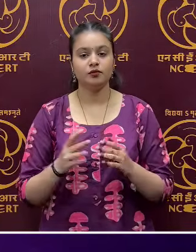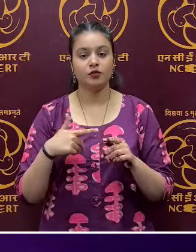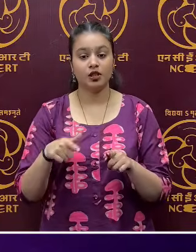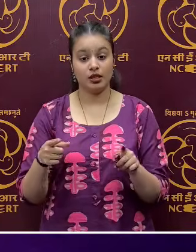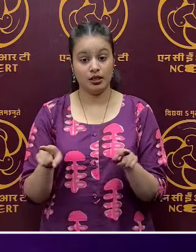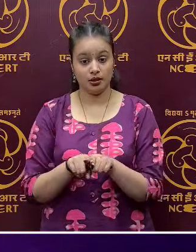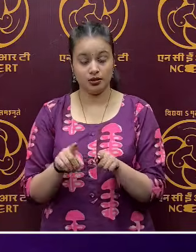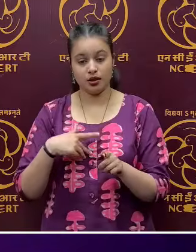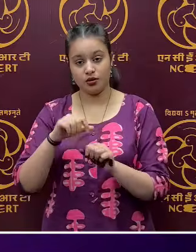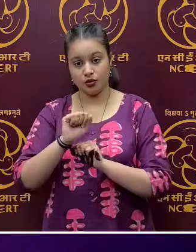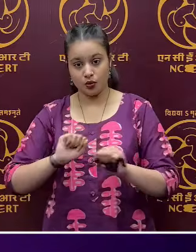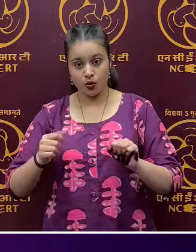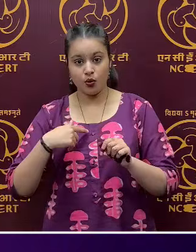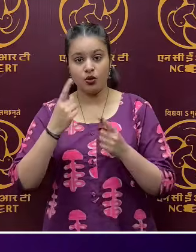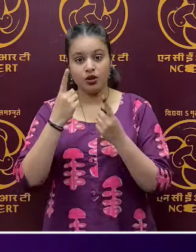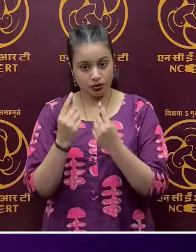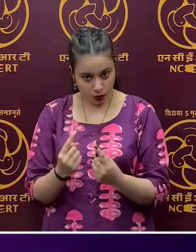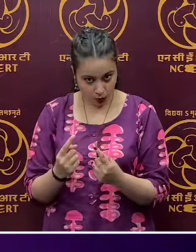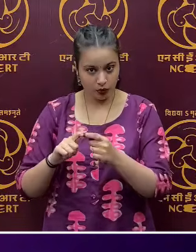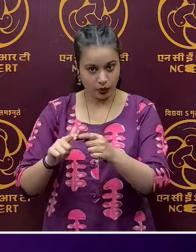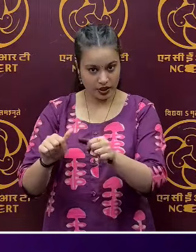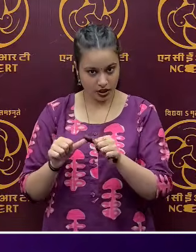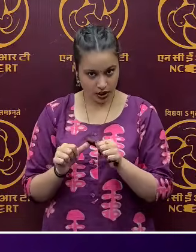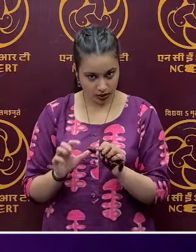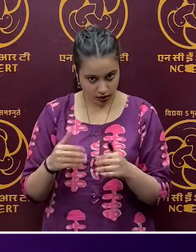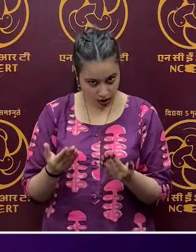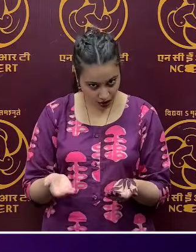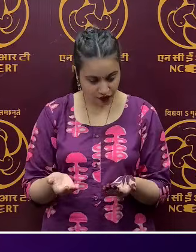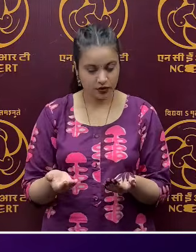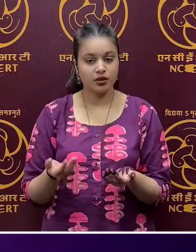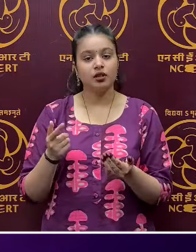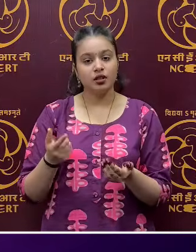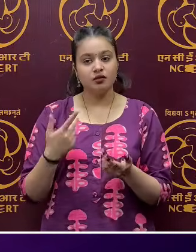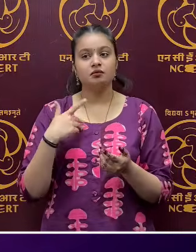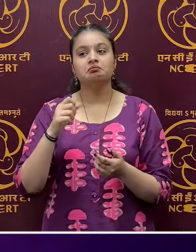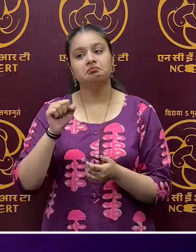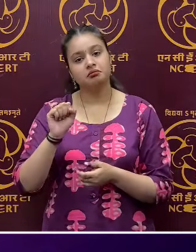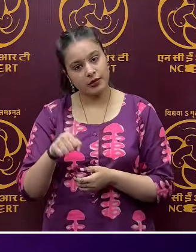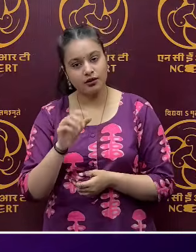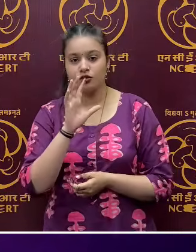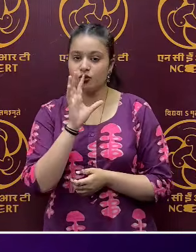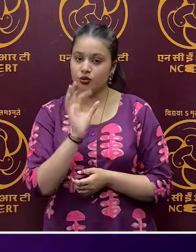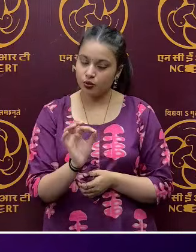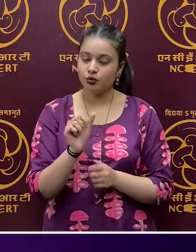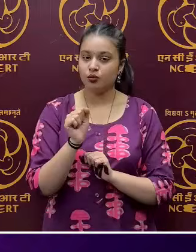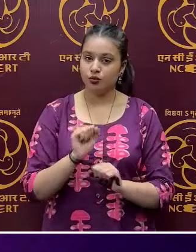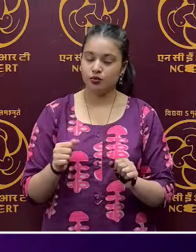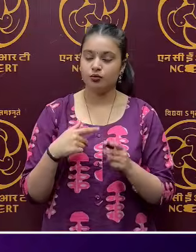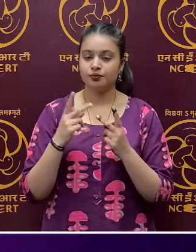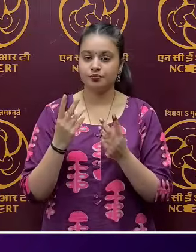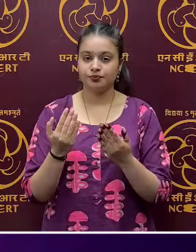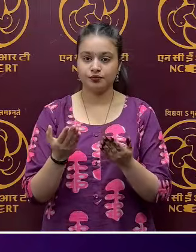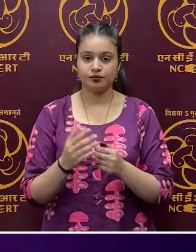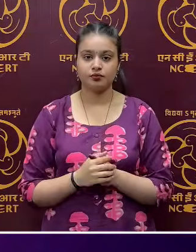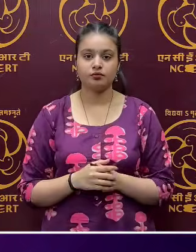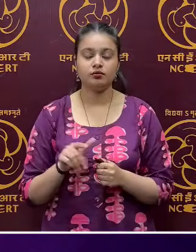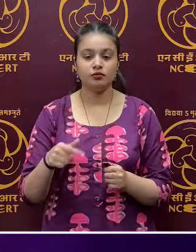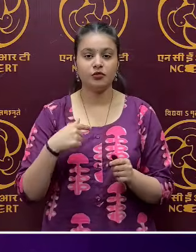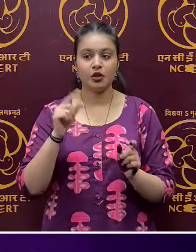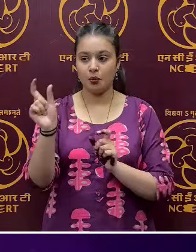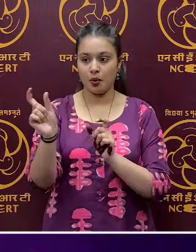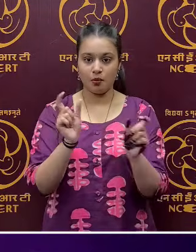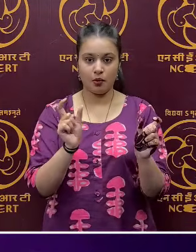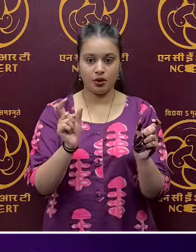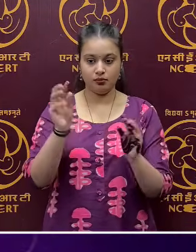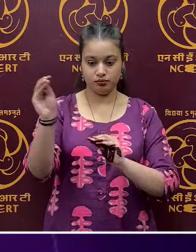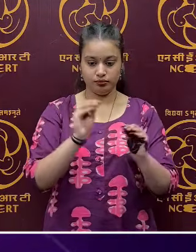from that, you can also have evaluation questions here, which definitely you can So here we have jumbled words and